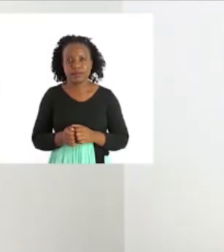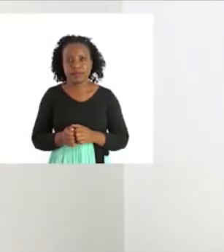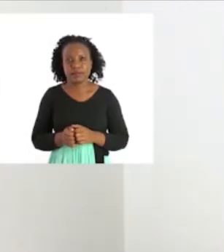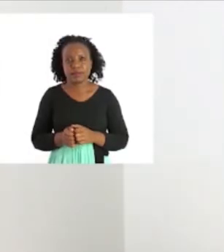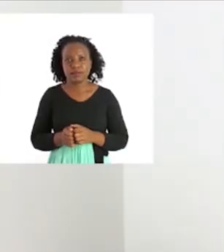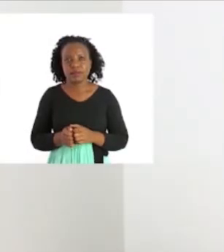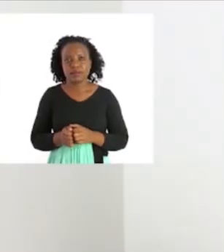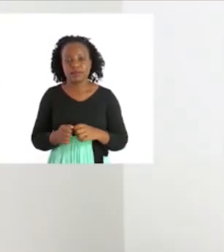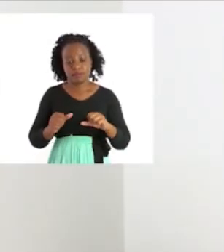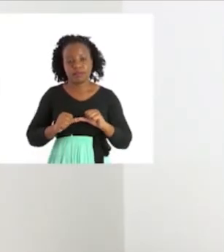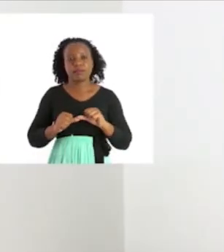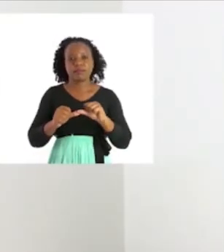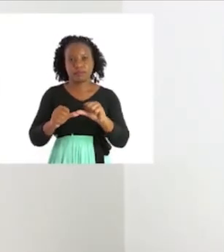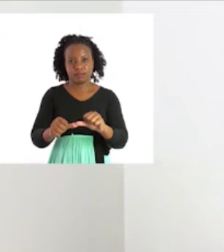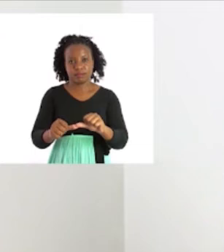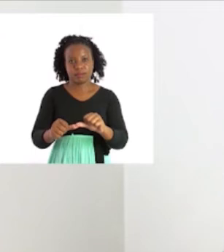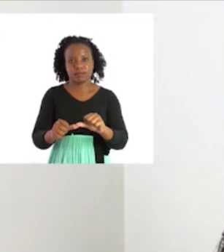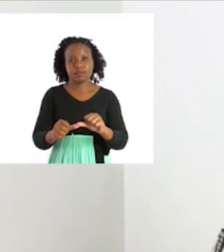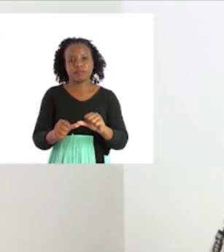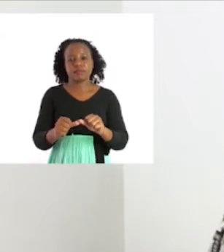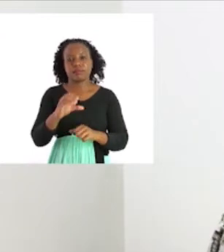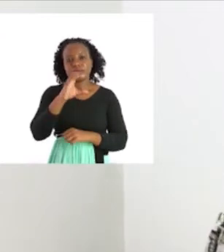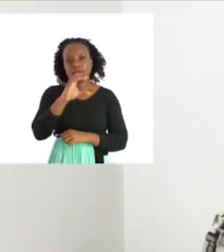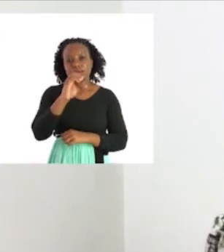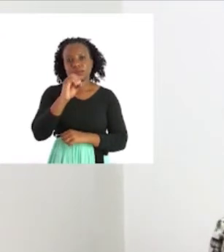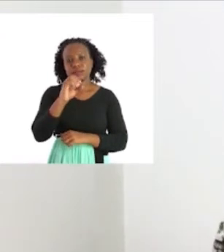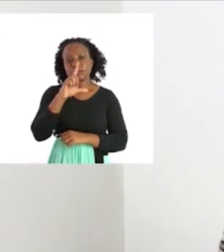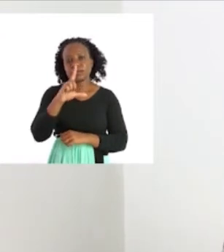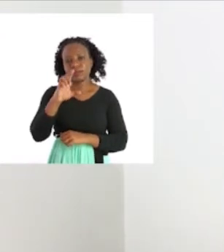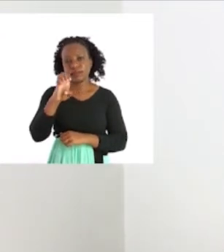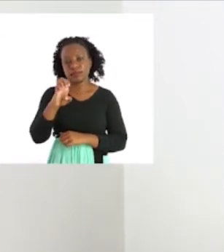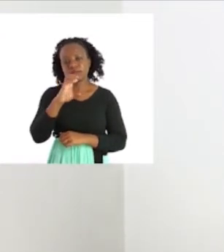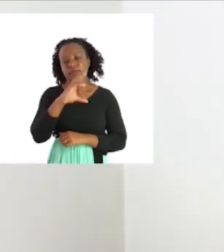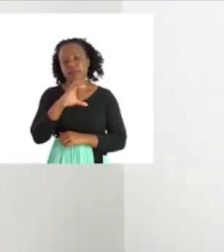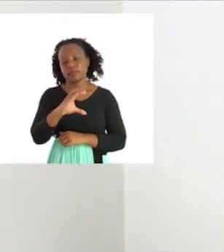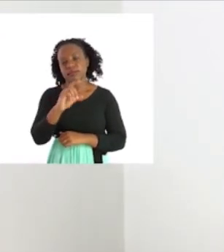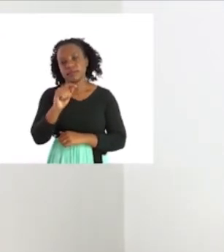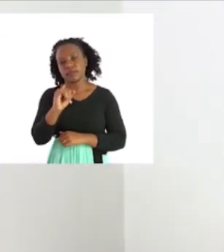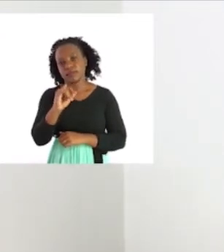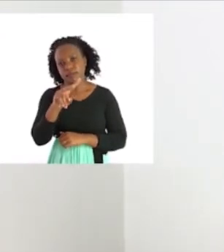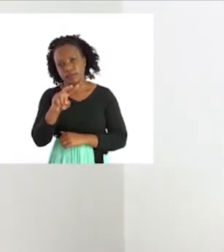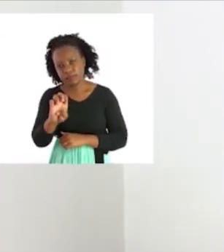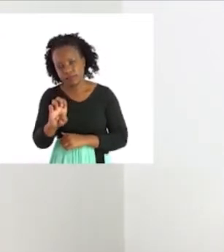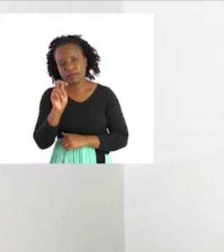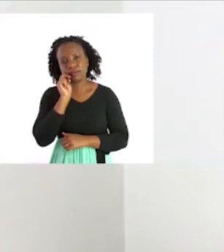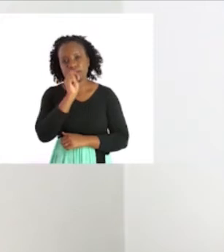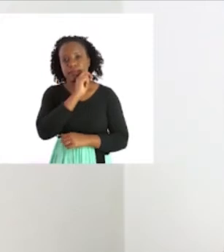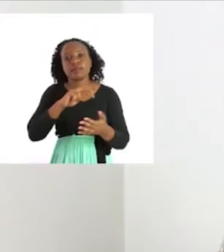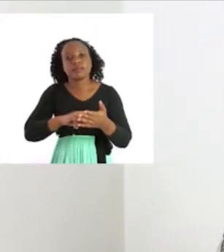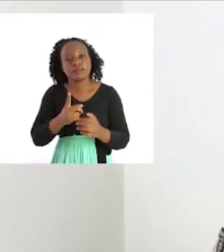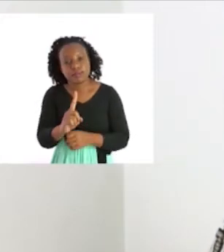We are going to move on to collective nouns. Chanel, what is a collective noun?